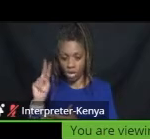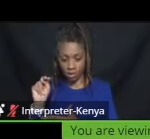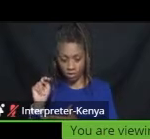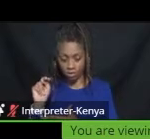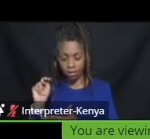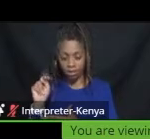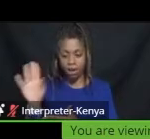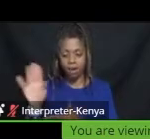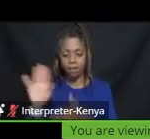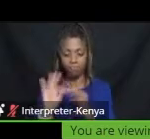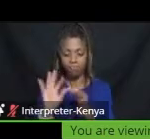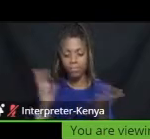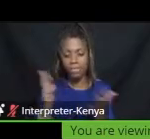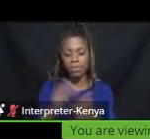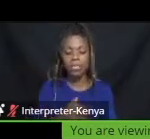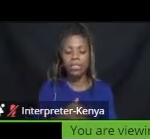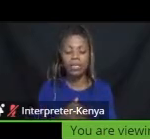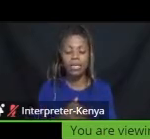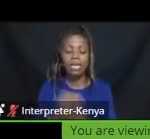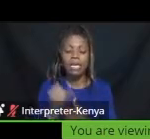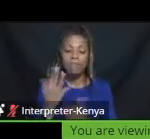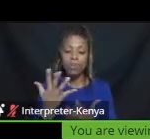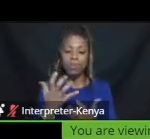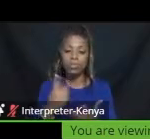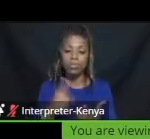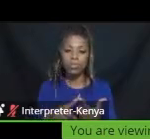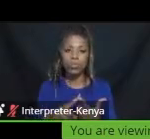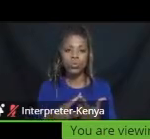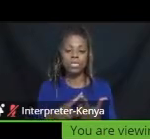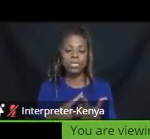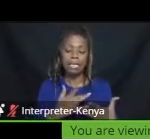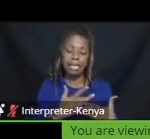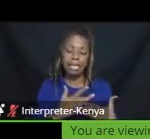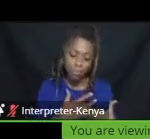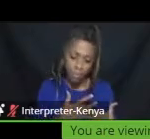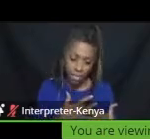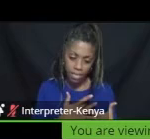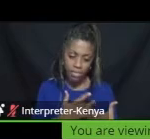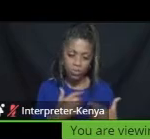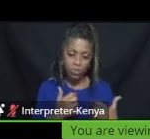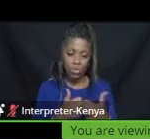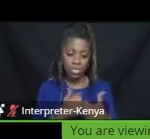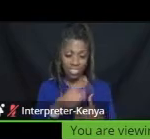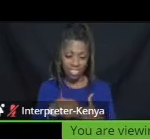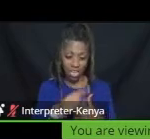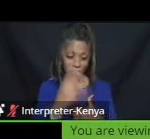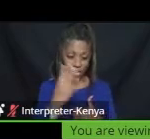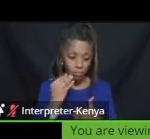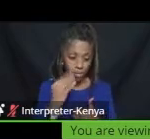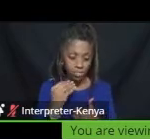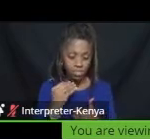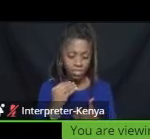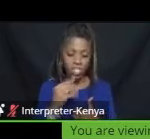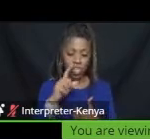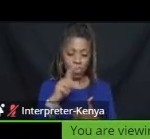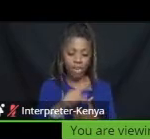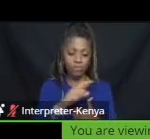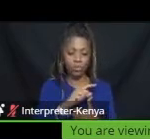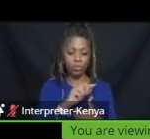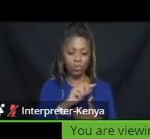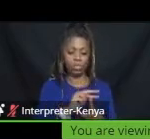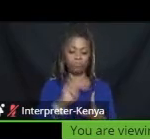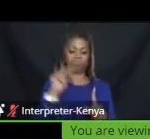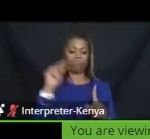to empathize with someone's experience, you must be willing to believe them as they see it and not how